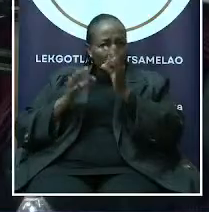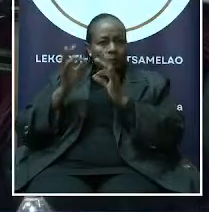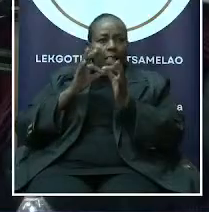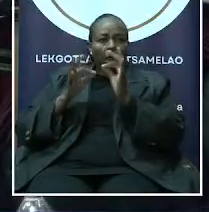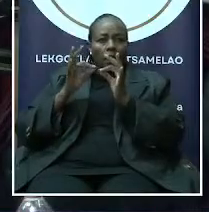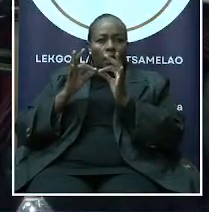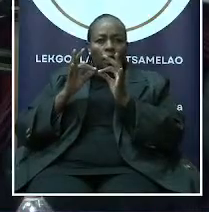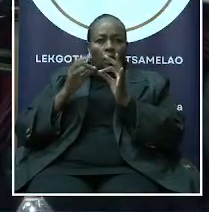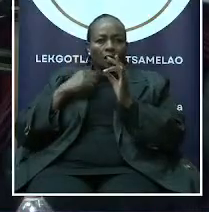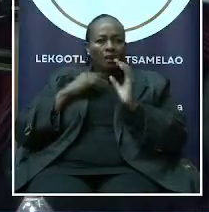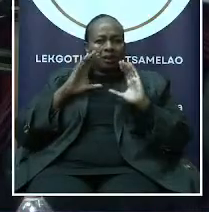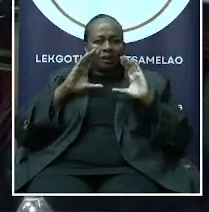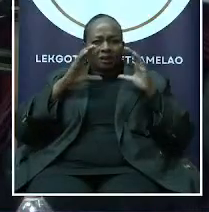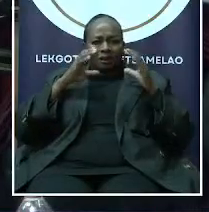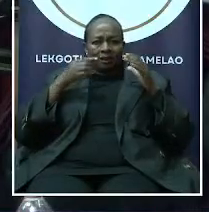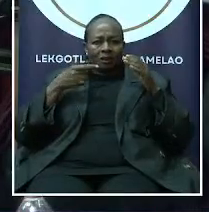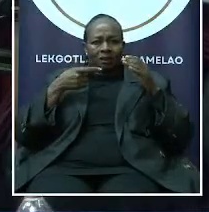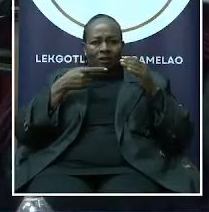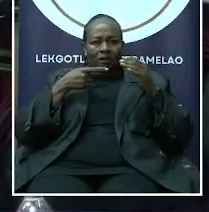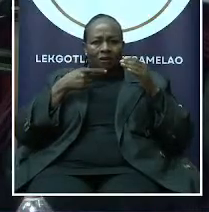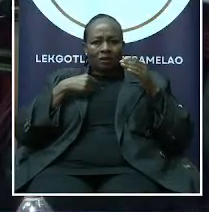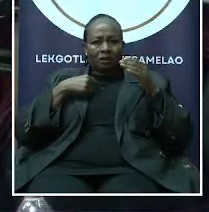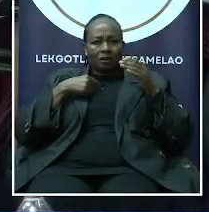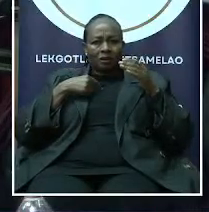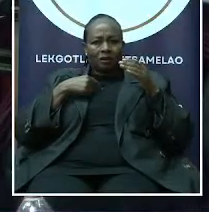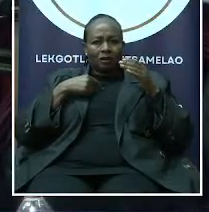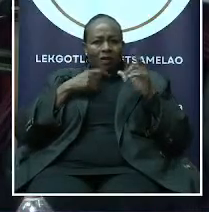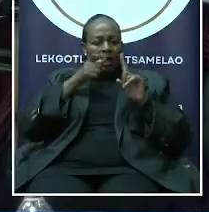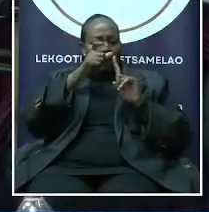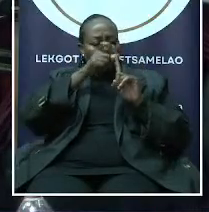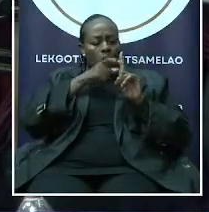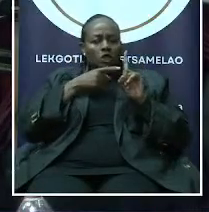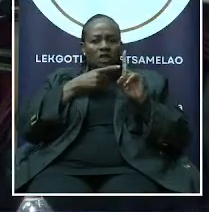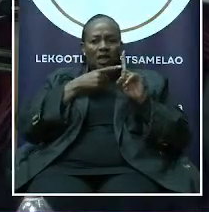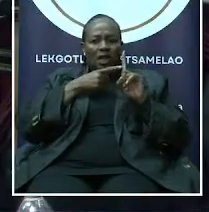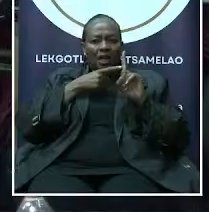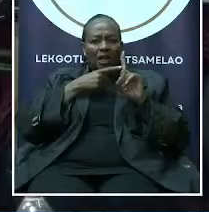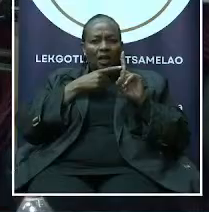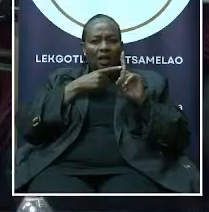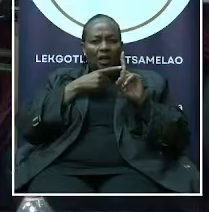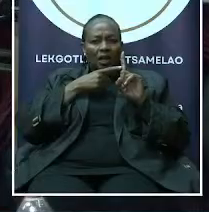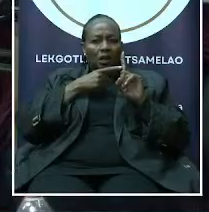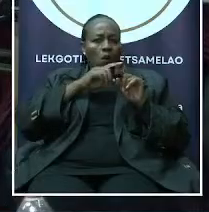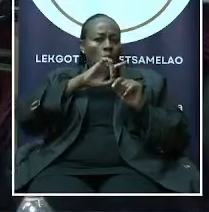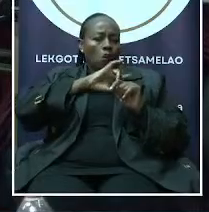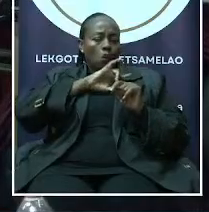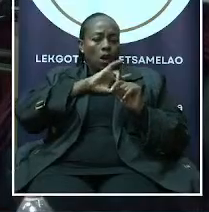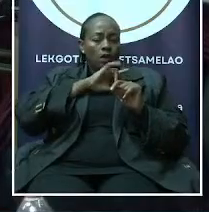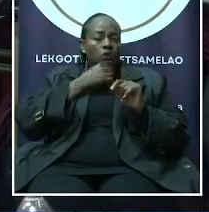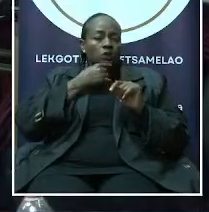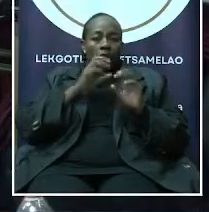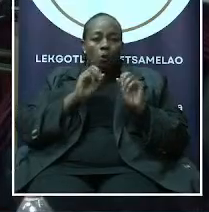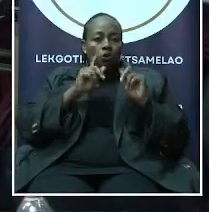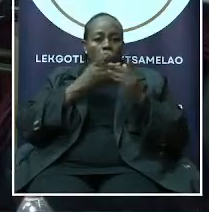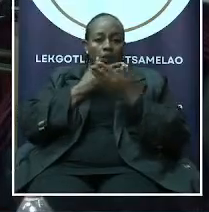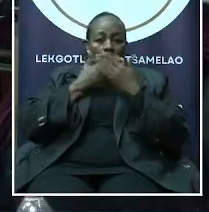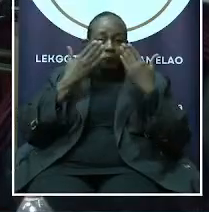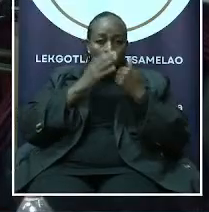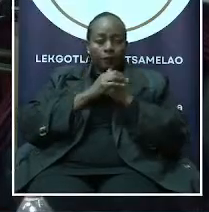classify a very disadvantaged person? Reason being,